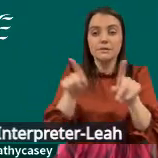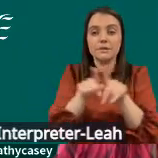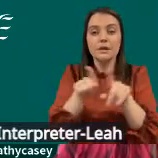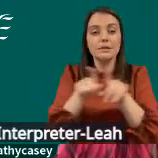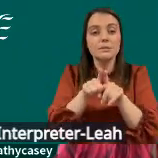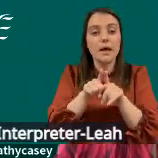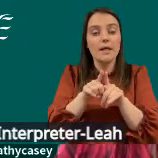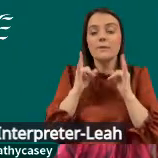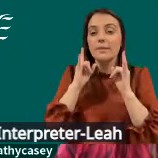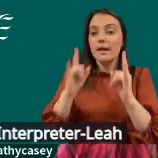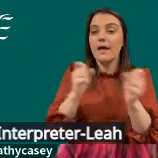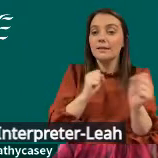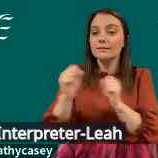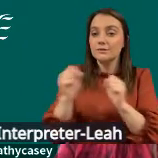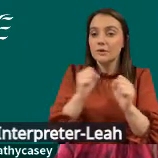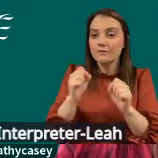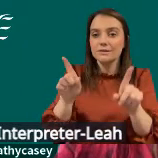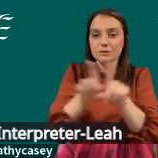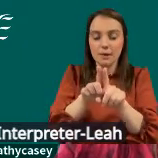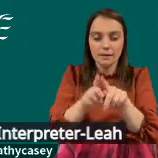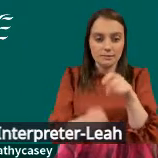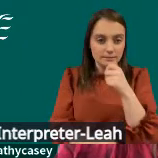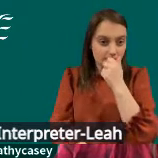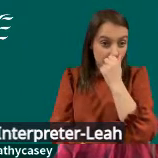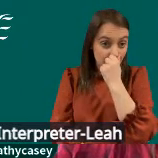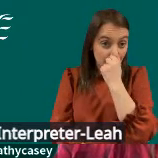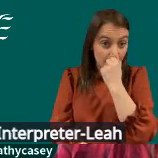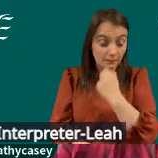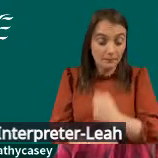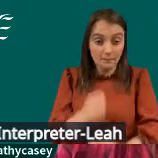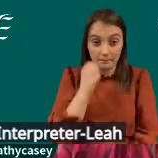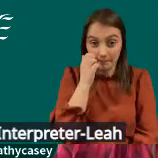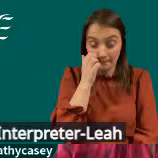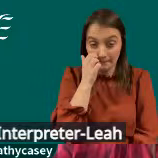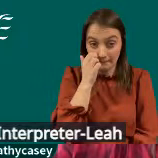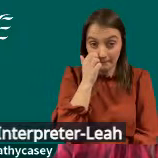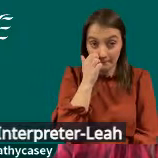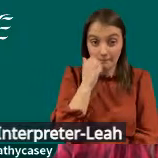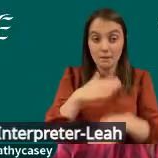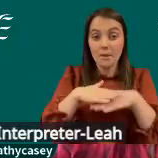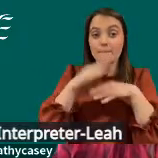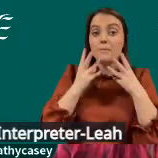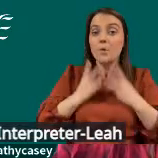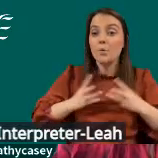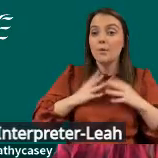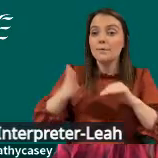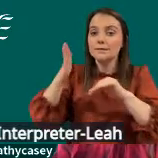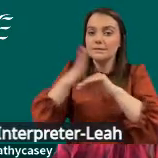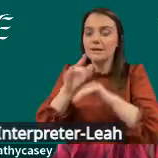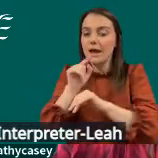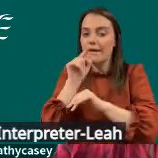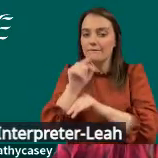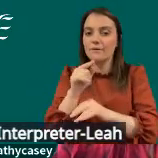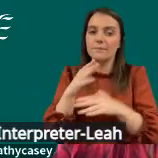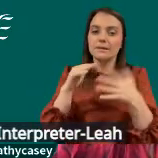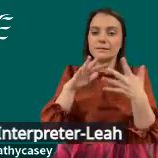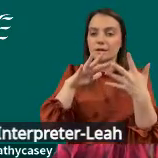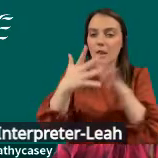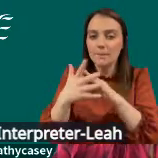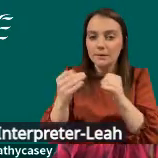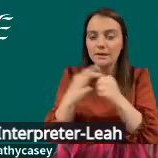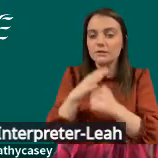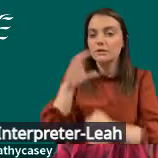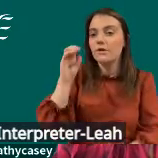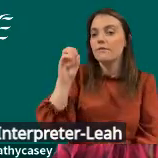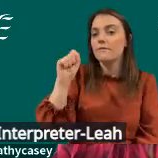health services. More women die from complications of osteoporotic fracture than from ovarian, uterine, and cervical